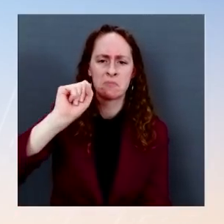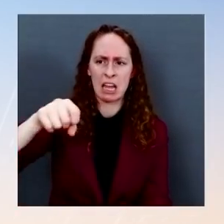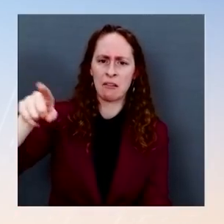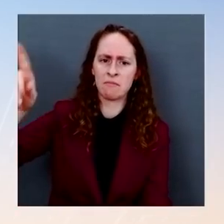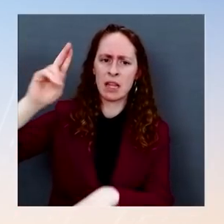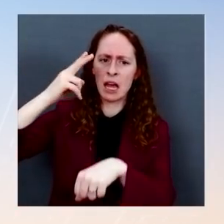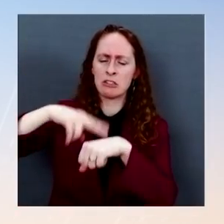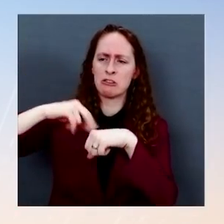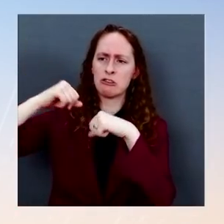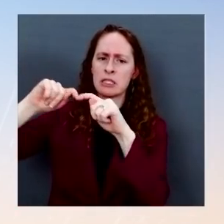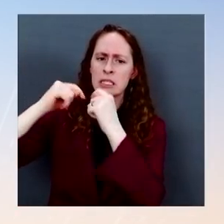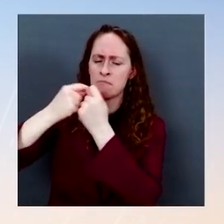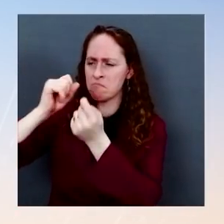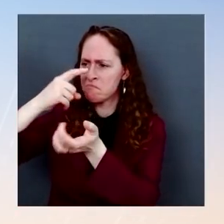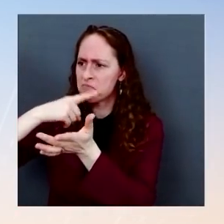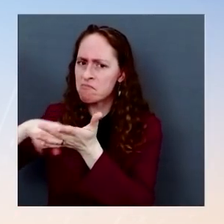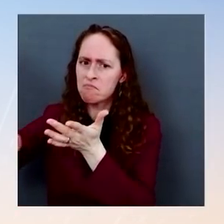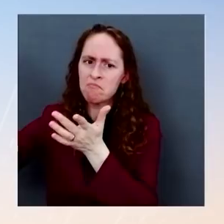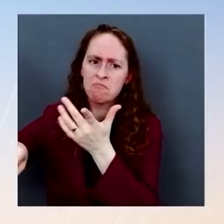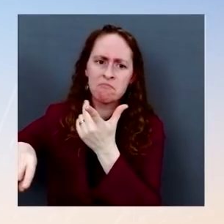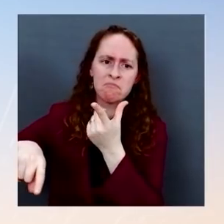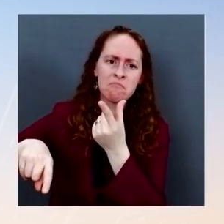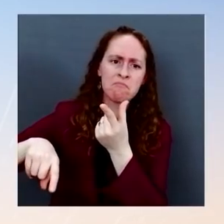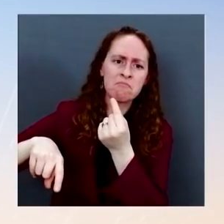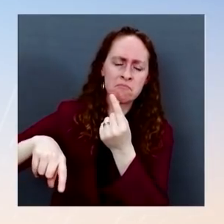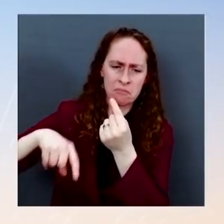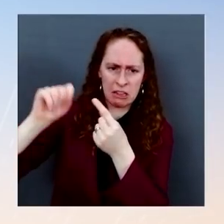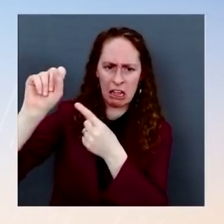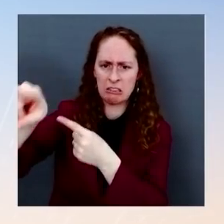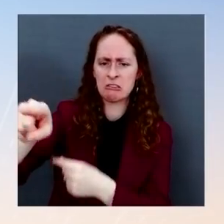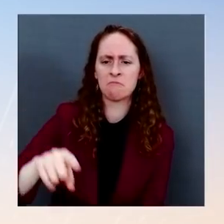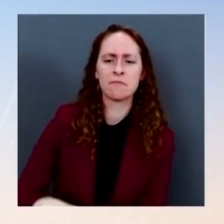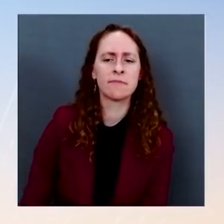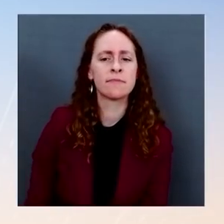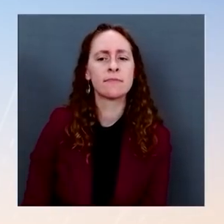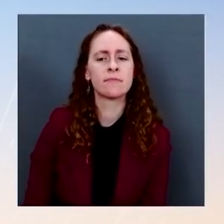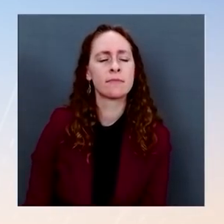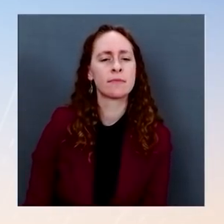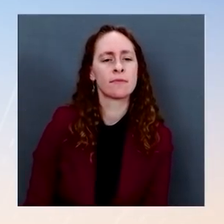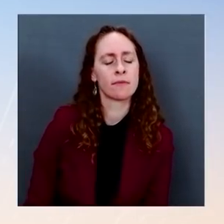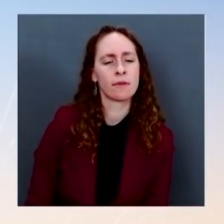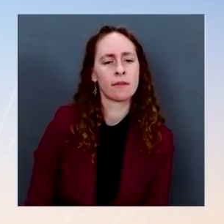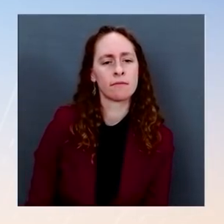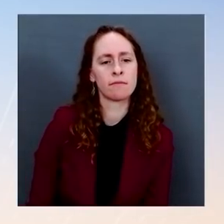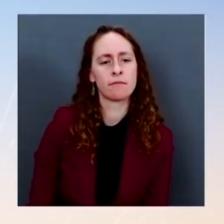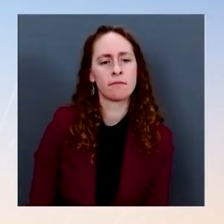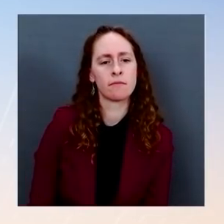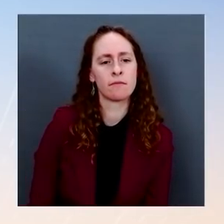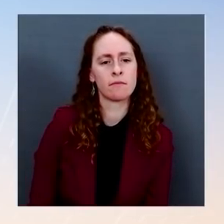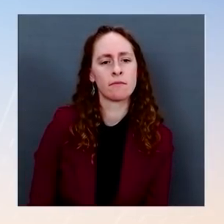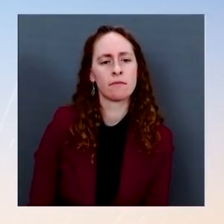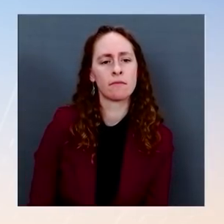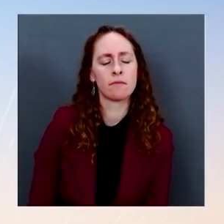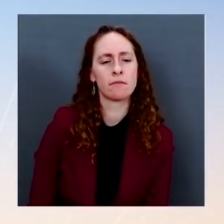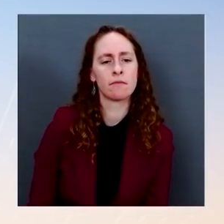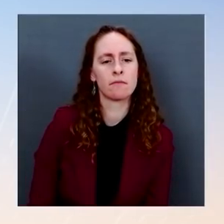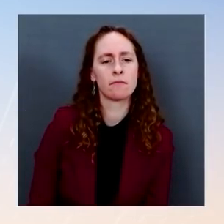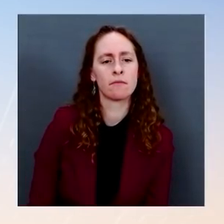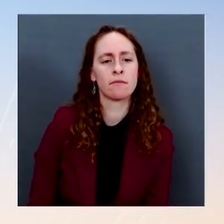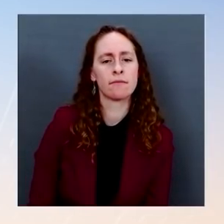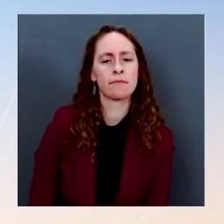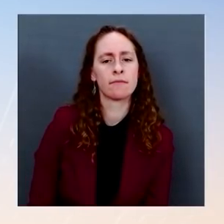addition. And on Iran, the Iranian said that they're not going back to the talks. Does that mean that economic sanction